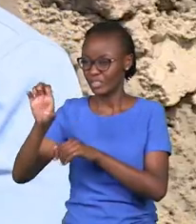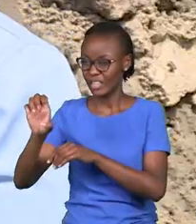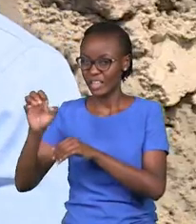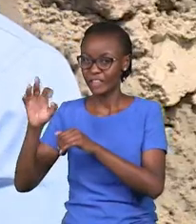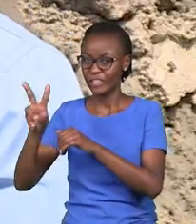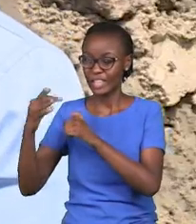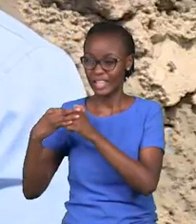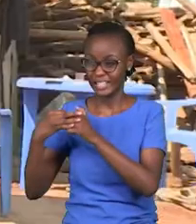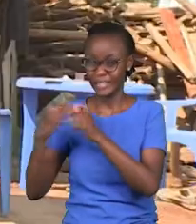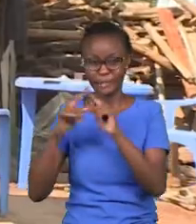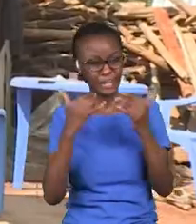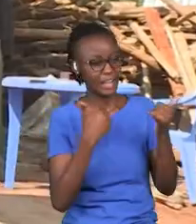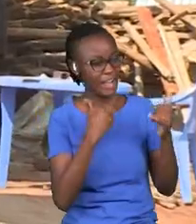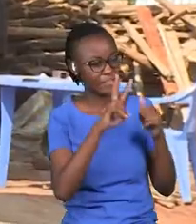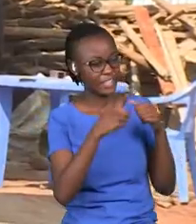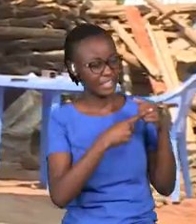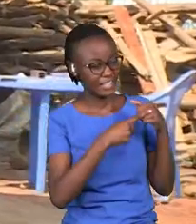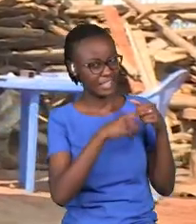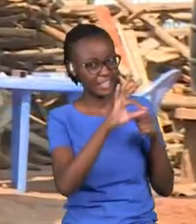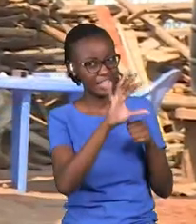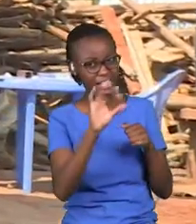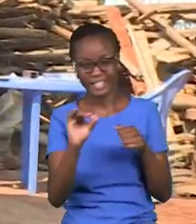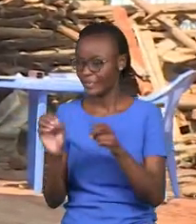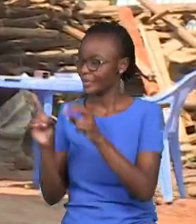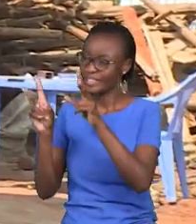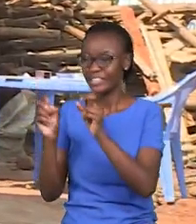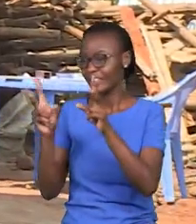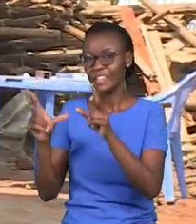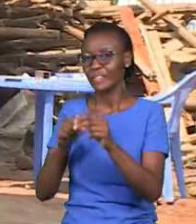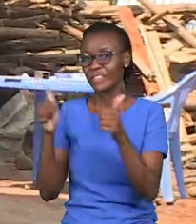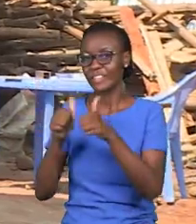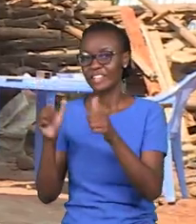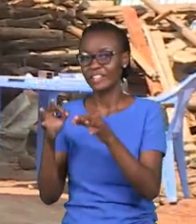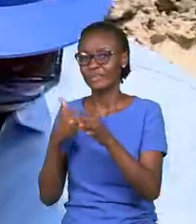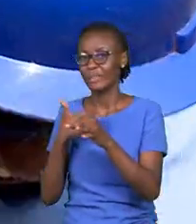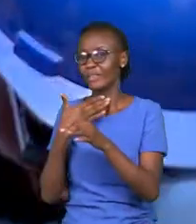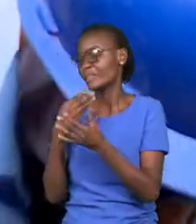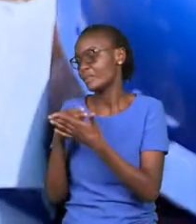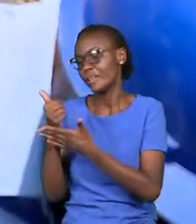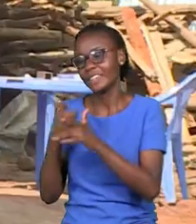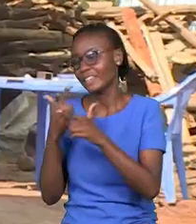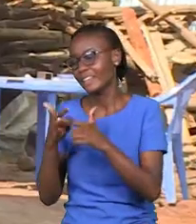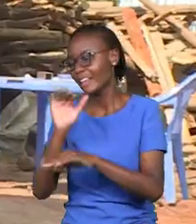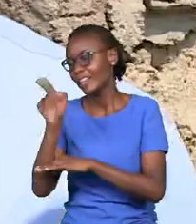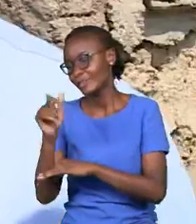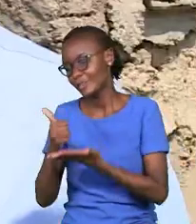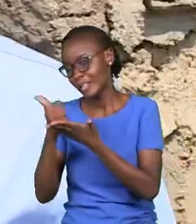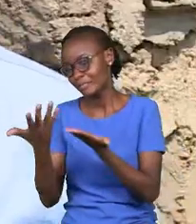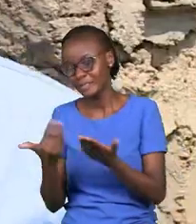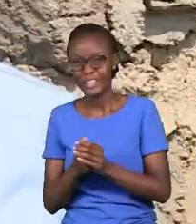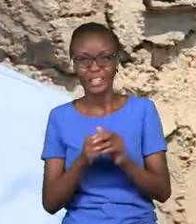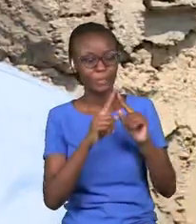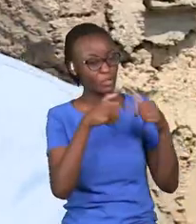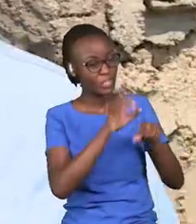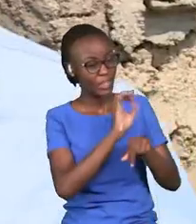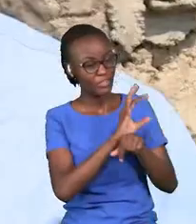the V6. The LC300. I don't mind. In fact, if you can help me get one, I'll be very happy. Yes. What